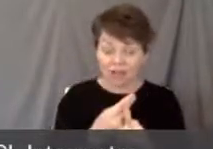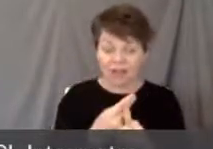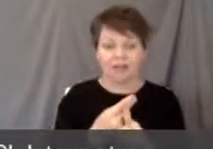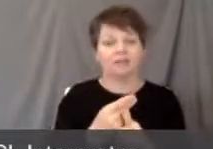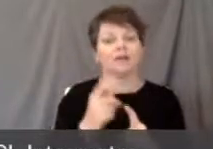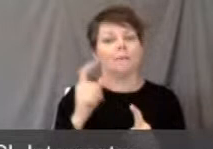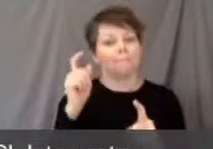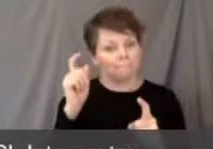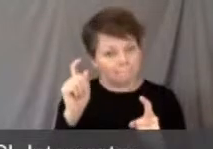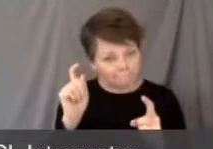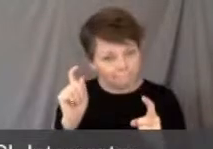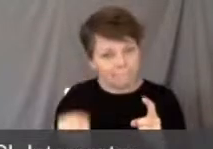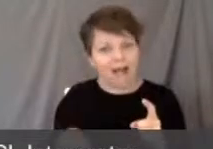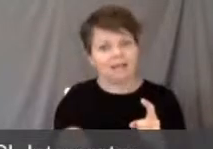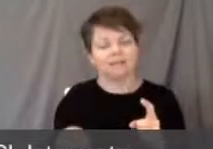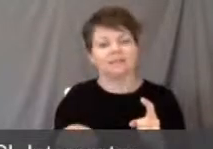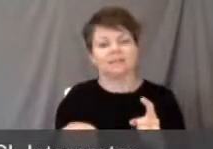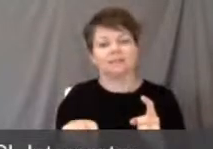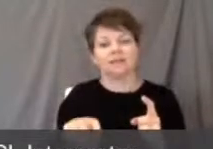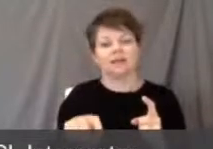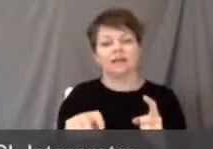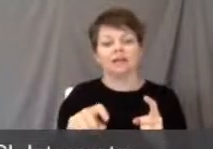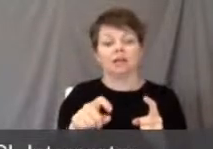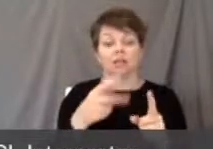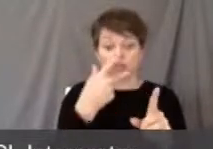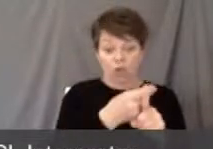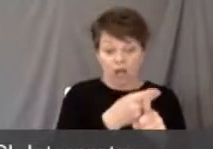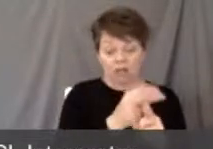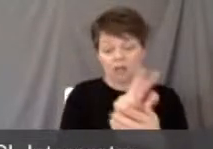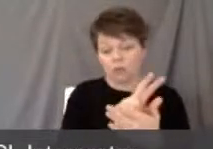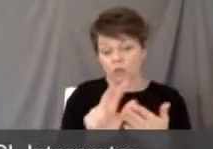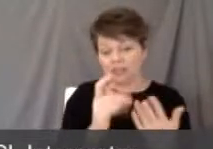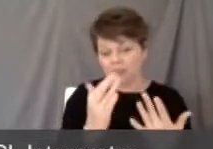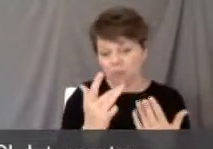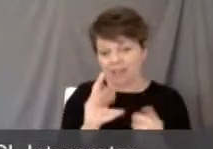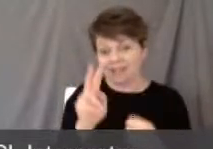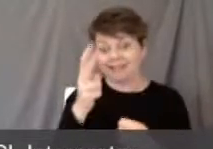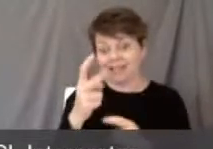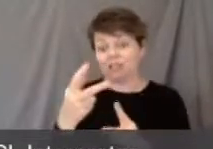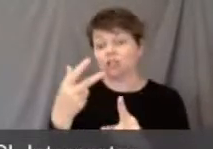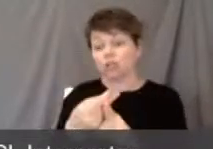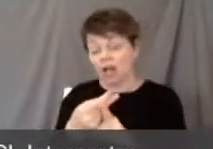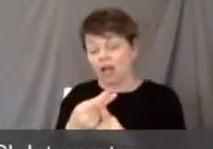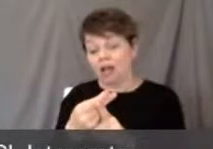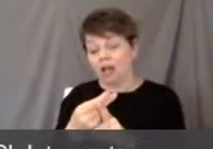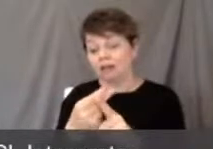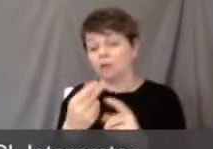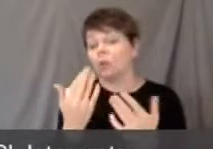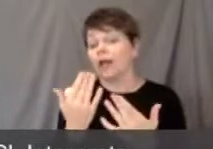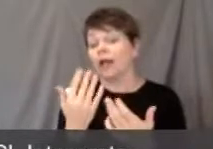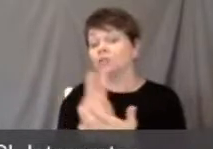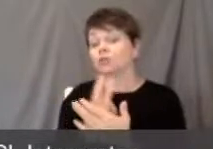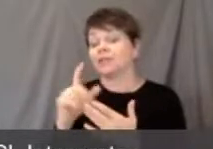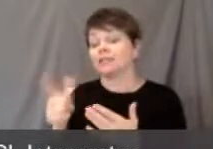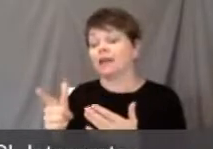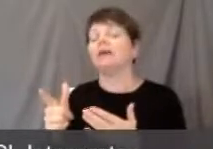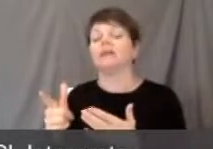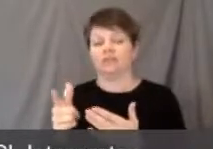waited 2 weeks after your second dose, though. So just take that into account when you're thinking about your holiday travel.